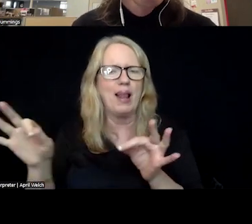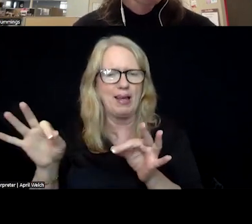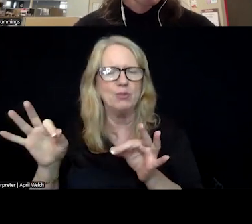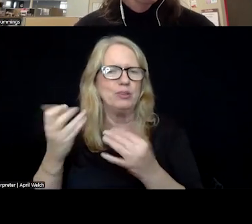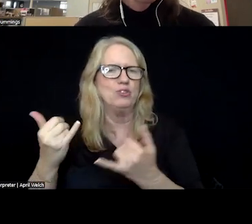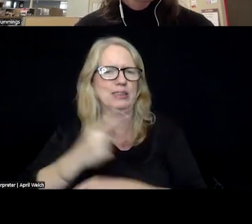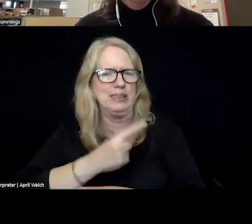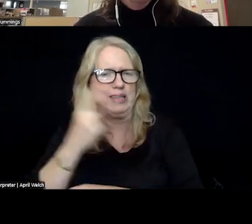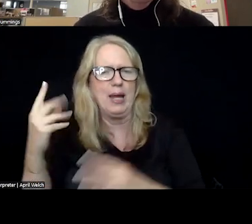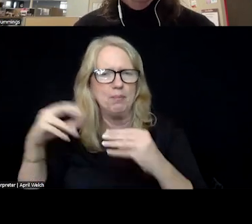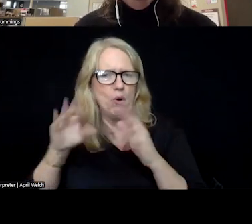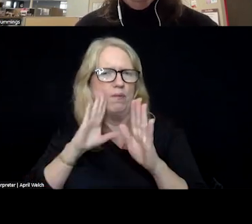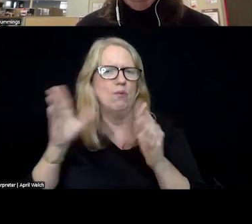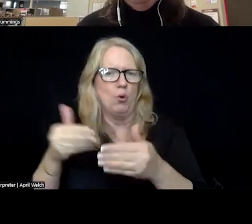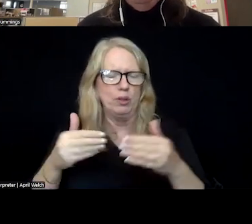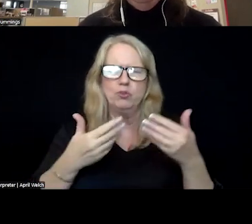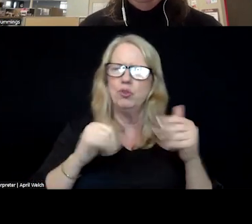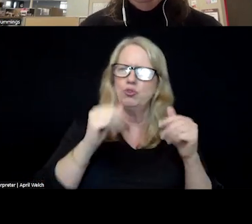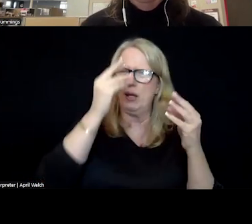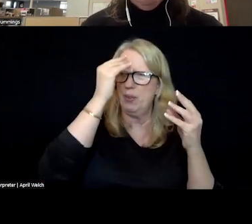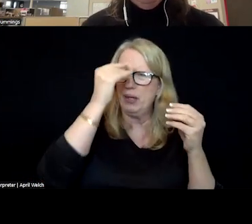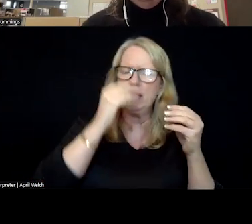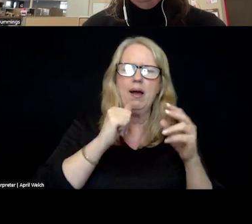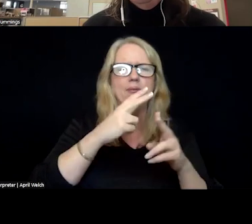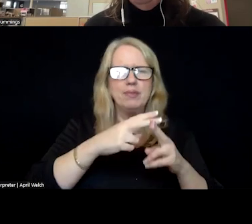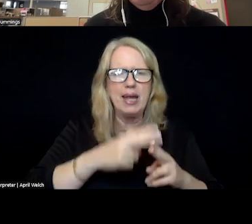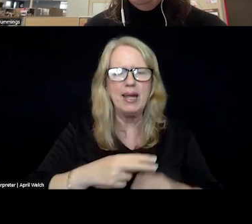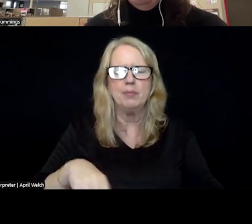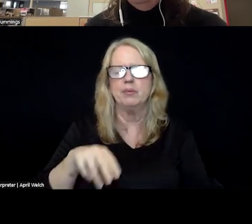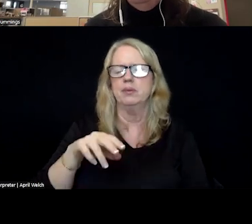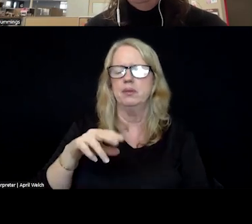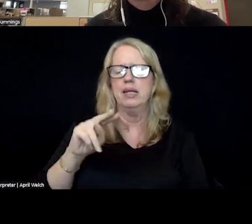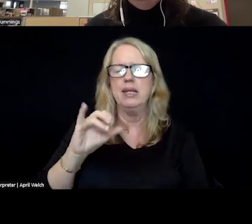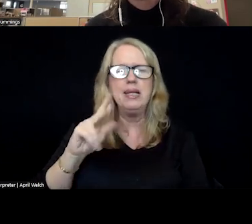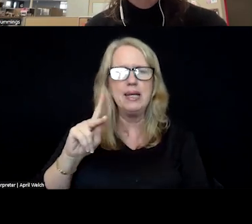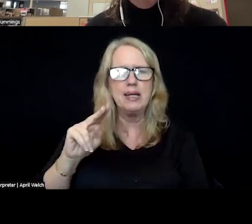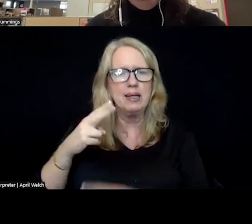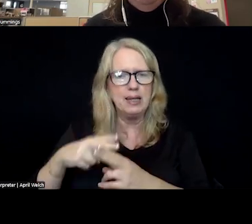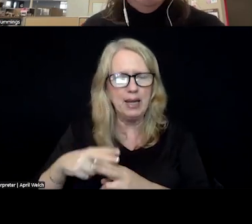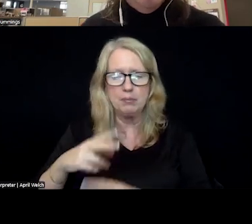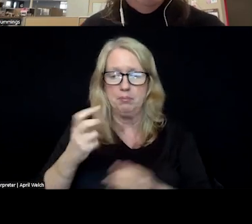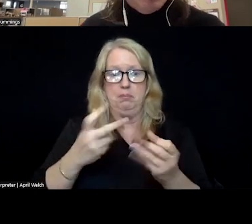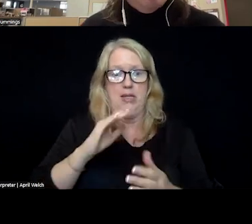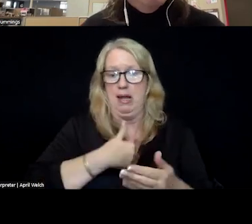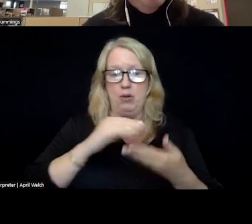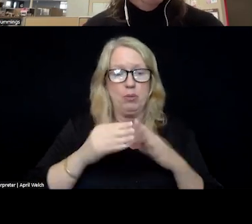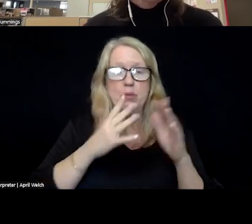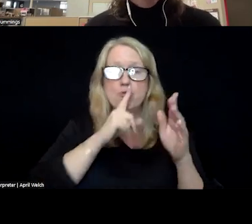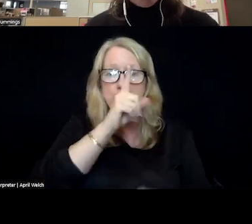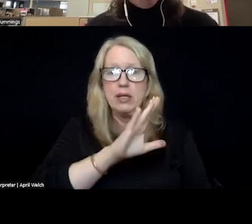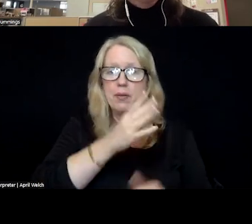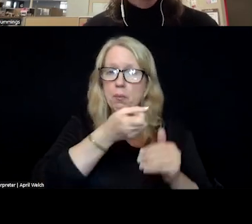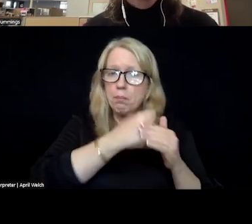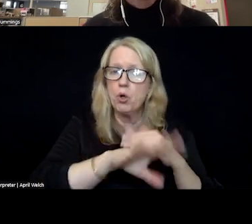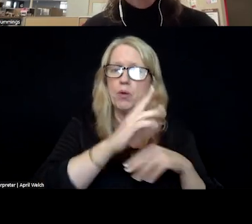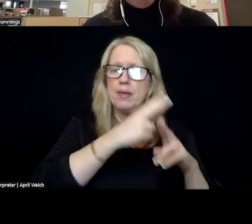today. And thinking through chosen names and the use of nicknames, there are many in our communities who we don't even know their given name. They might